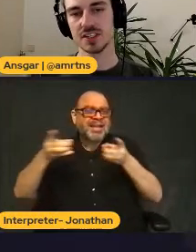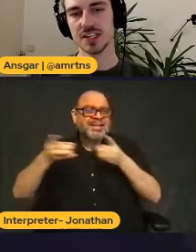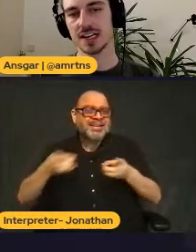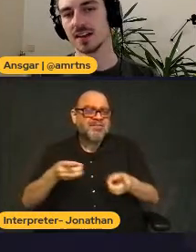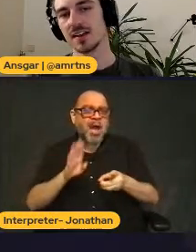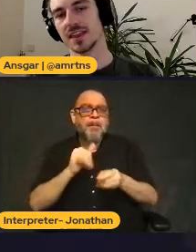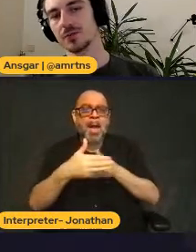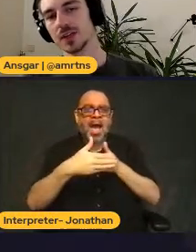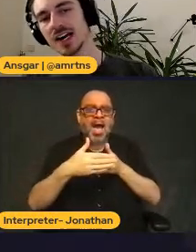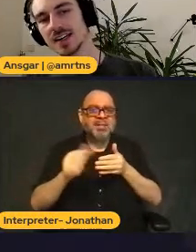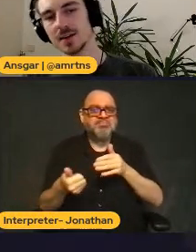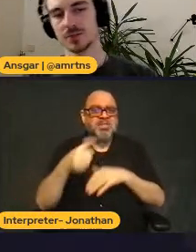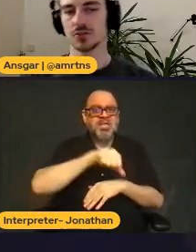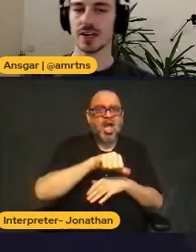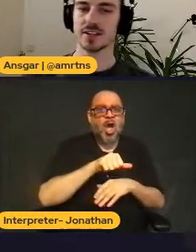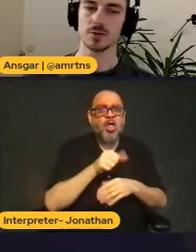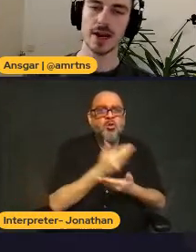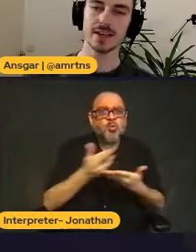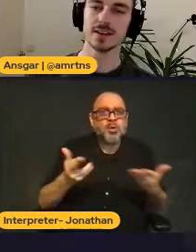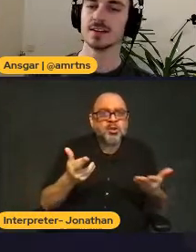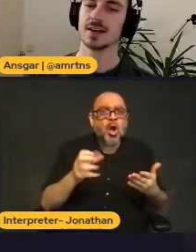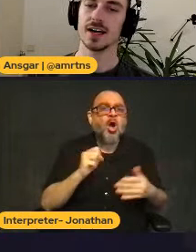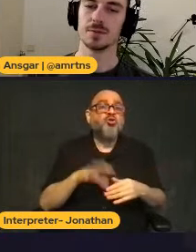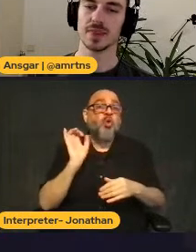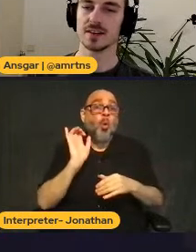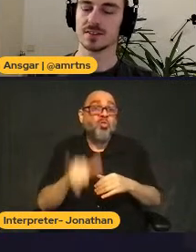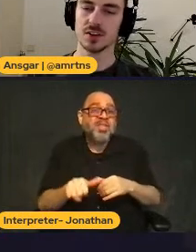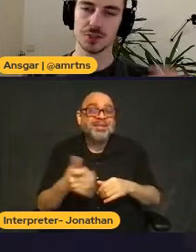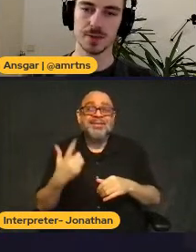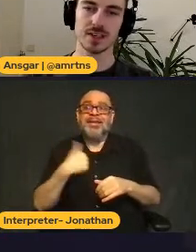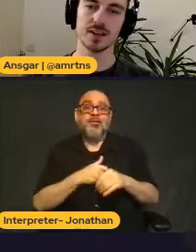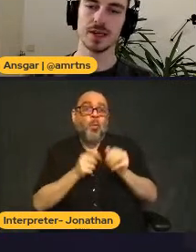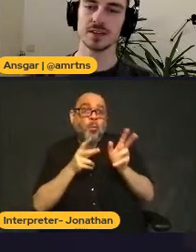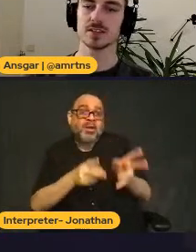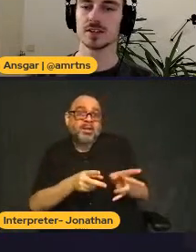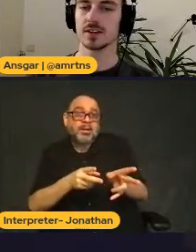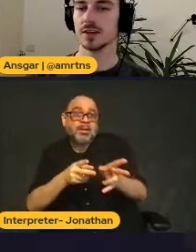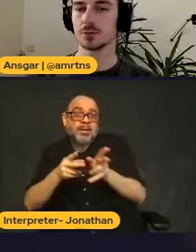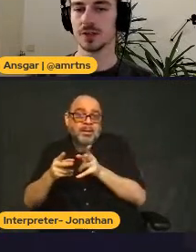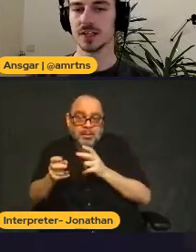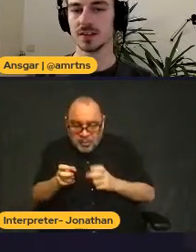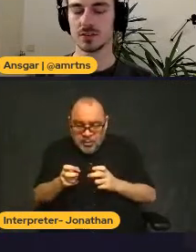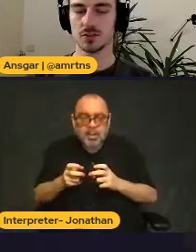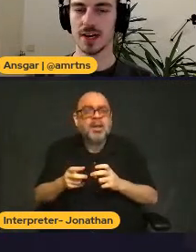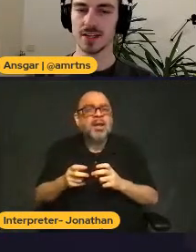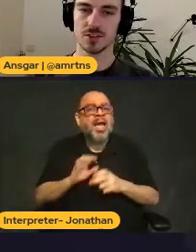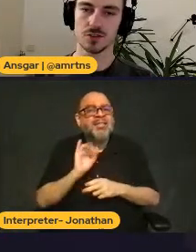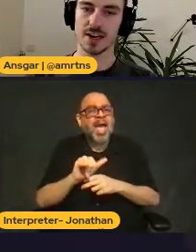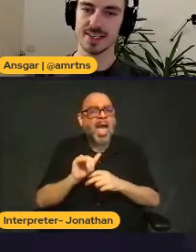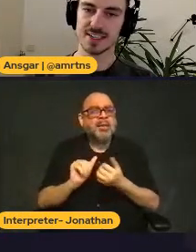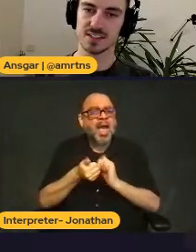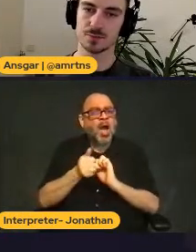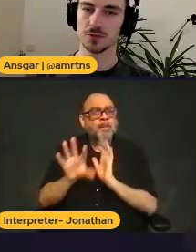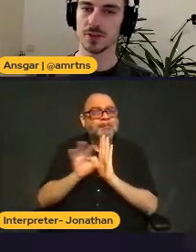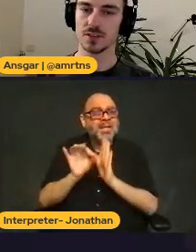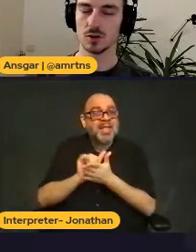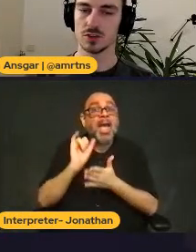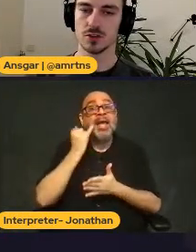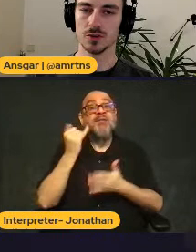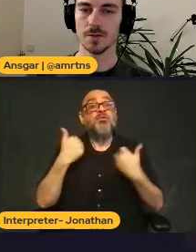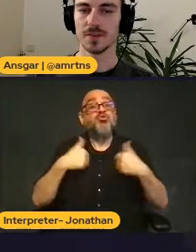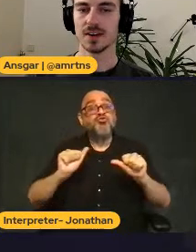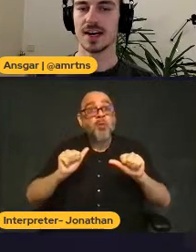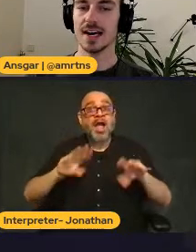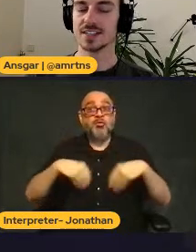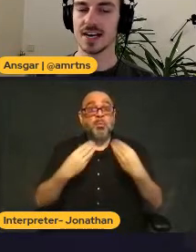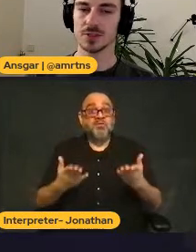implementation detail that we kind of abstracted away, that is automatically picked if we are trying to grant access between those